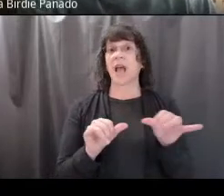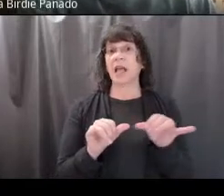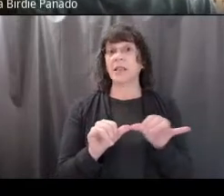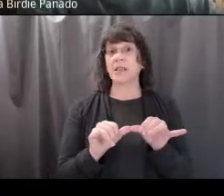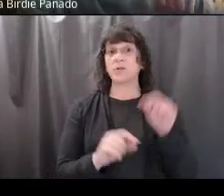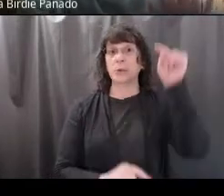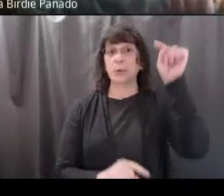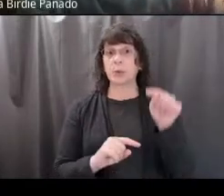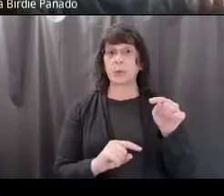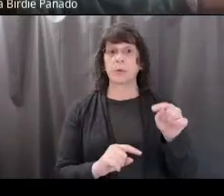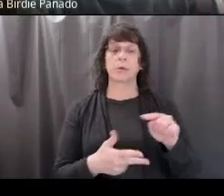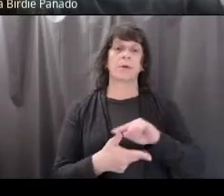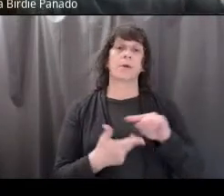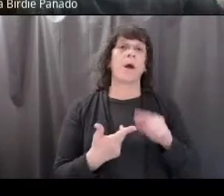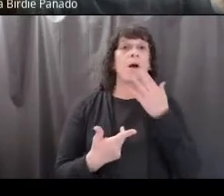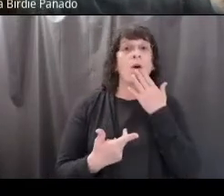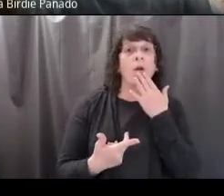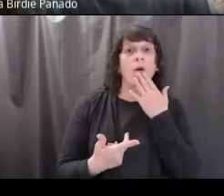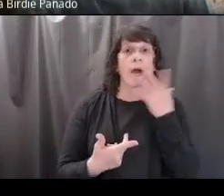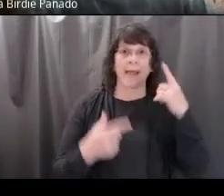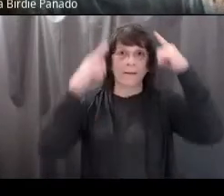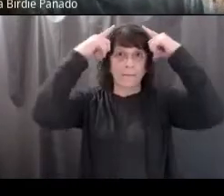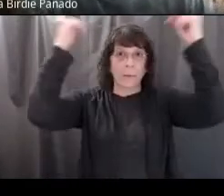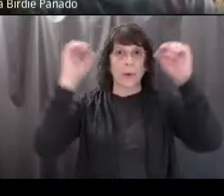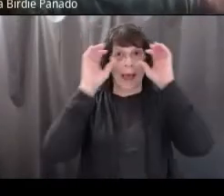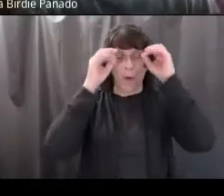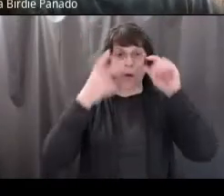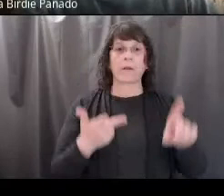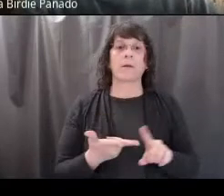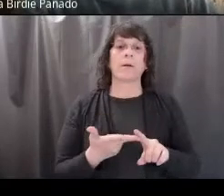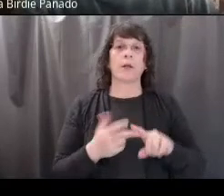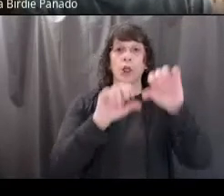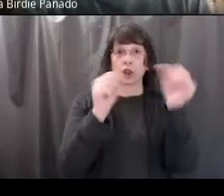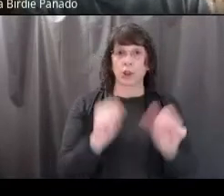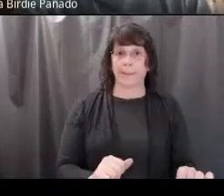size, color, like the great horned owl, shape,